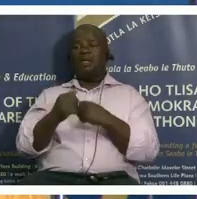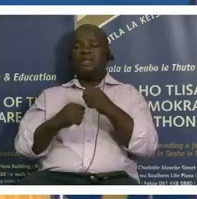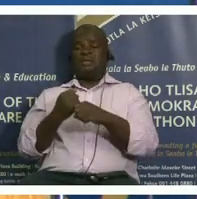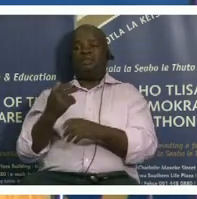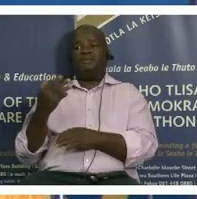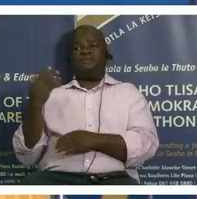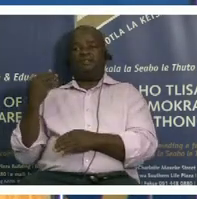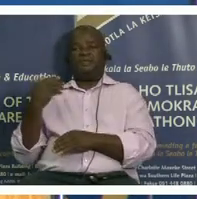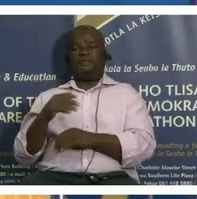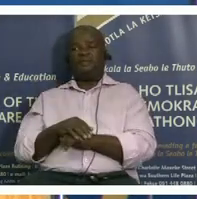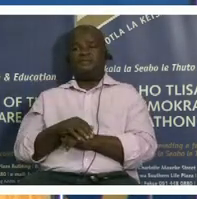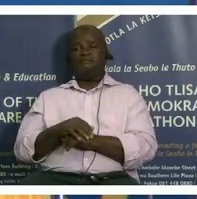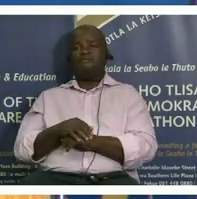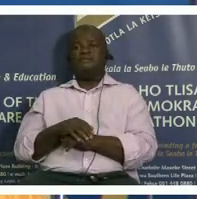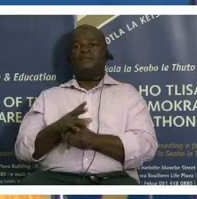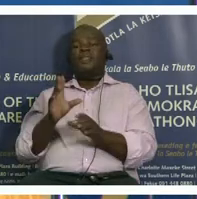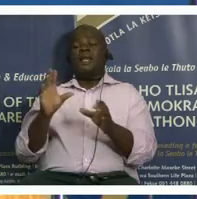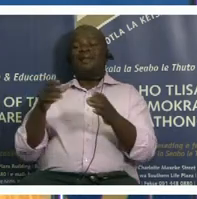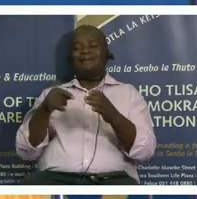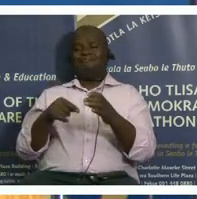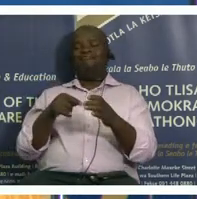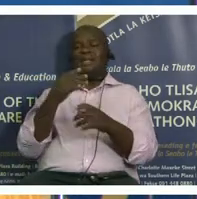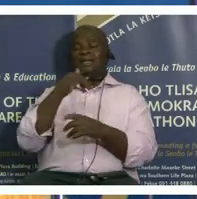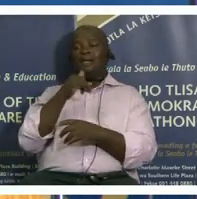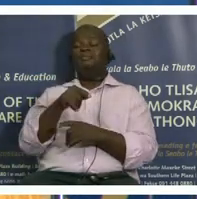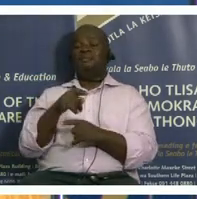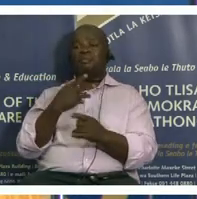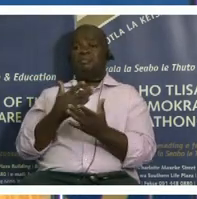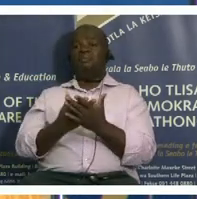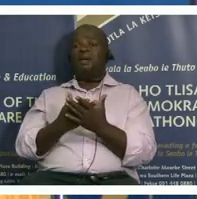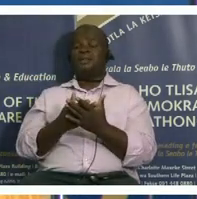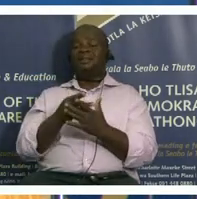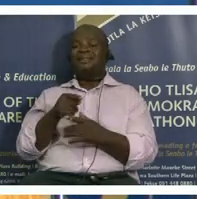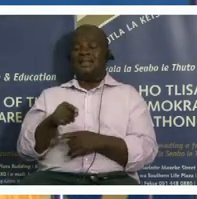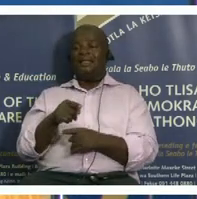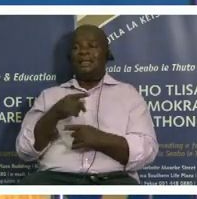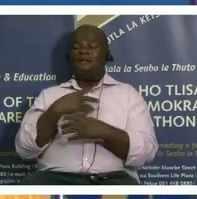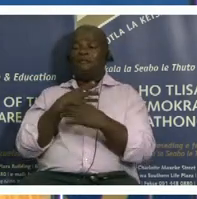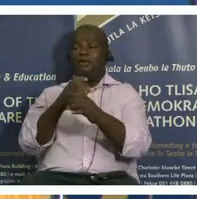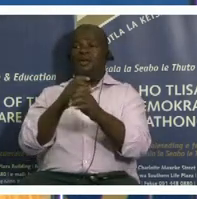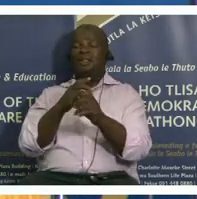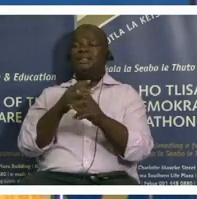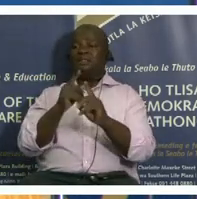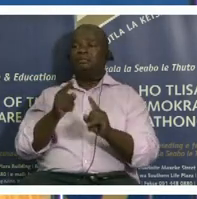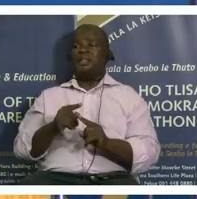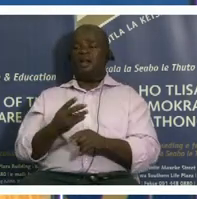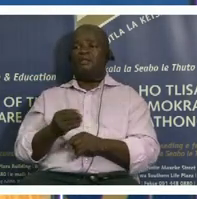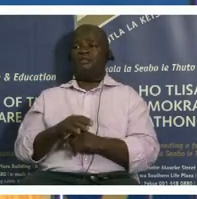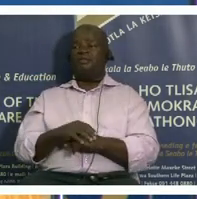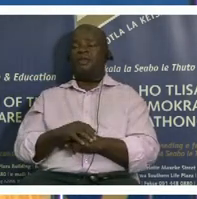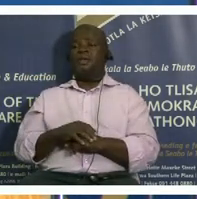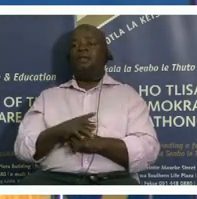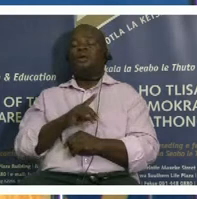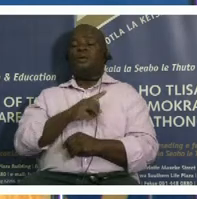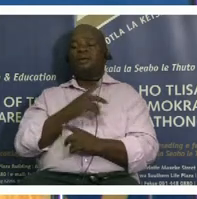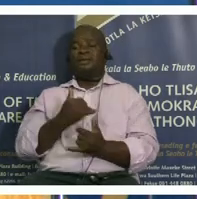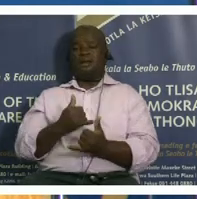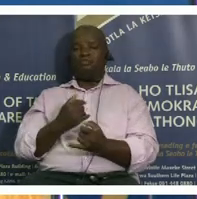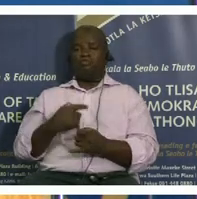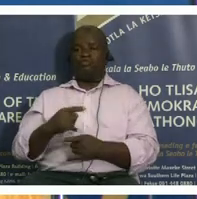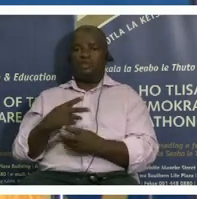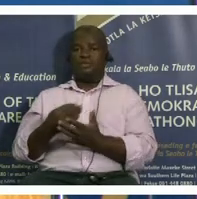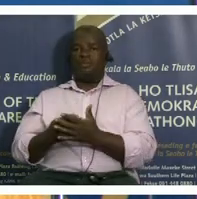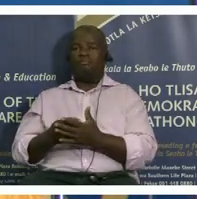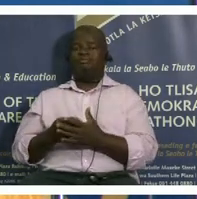year, this category of crime must remain a particular focus area as we intensify our